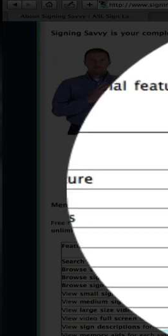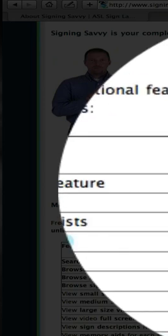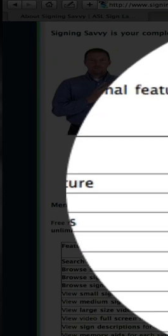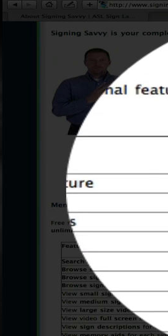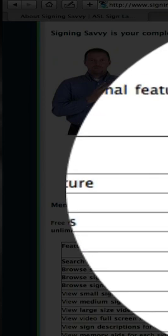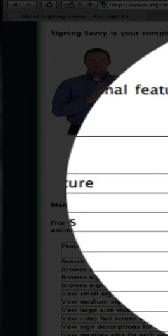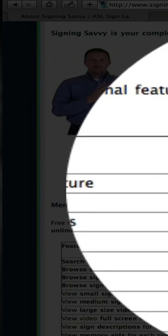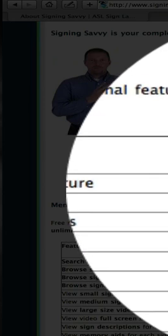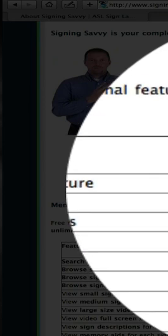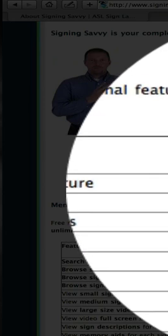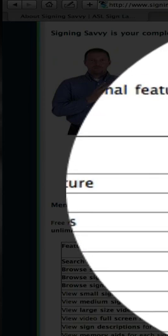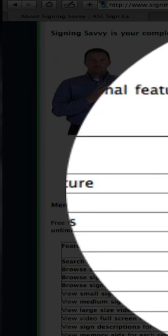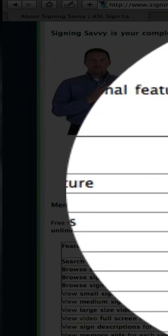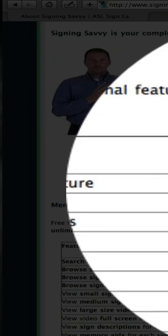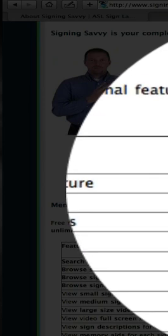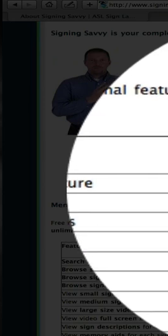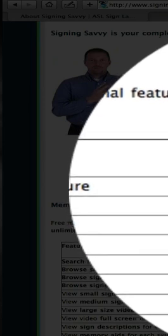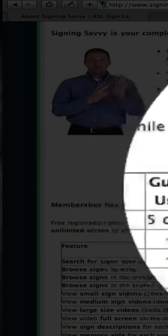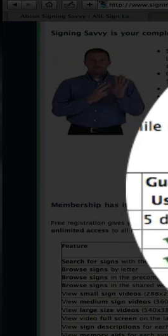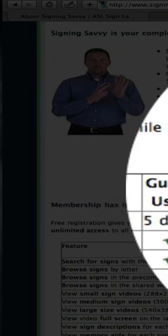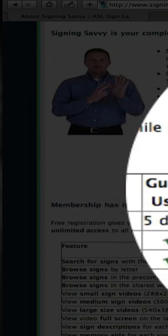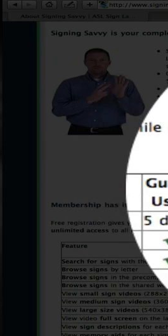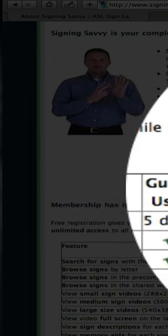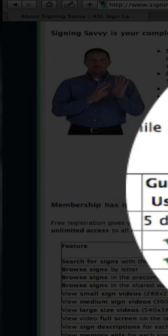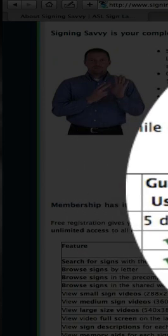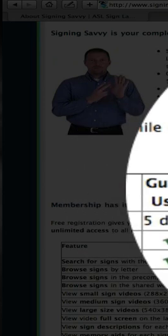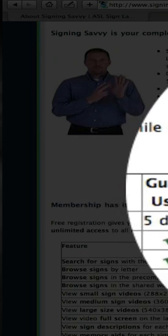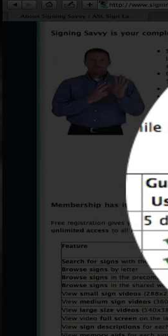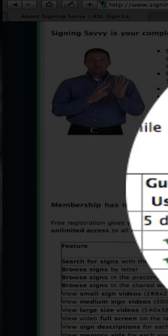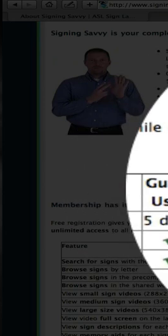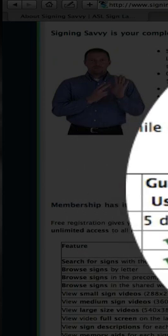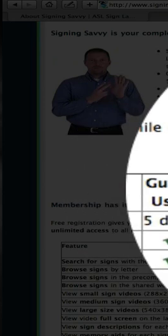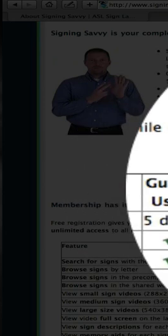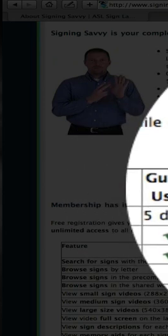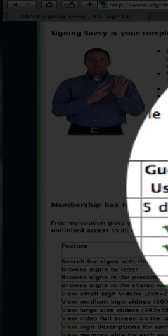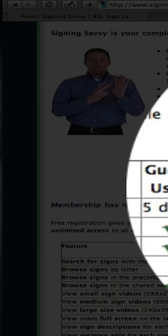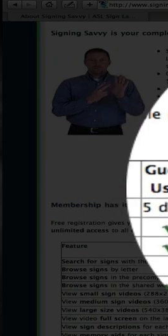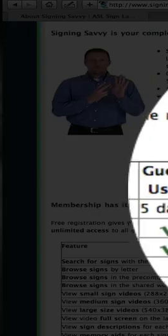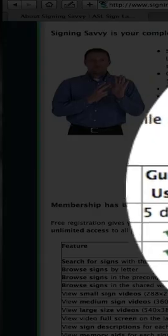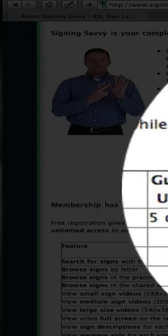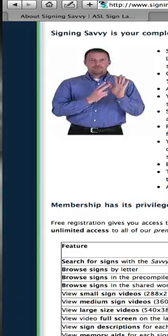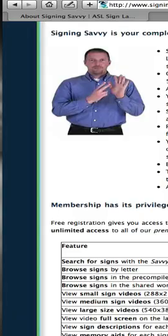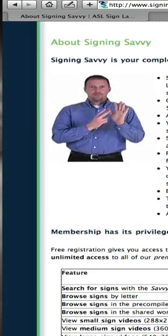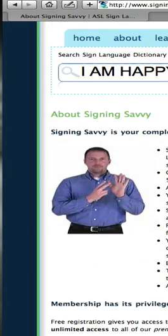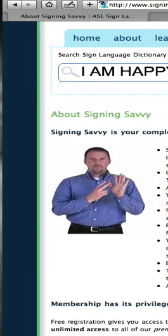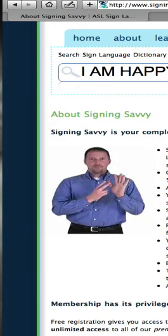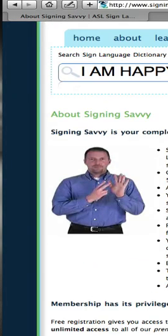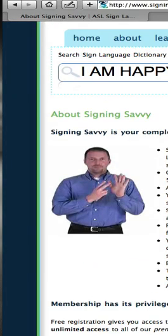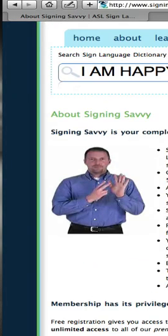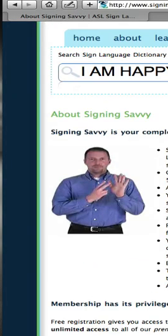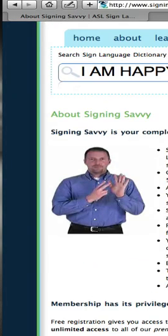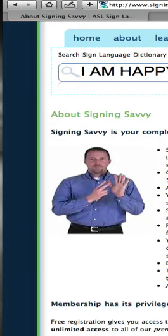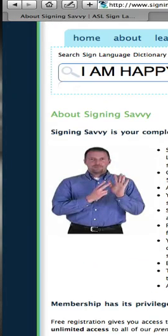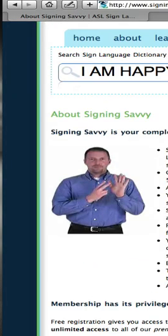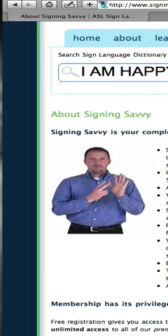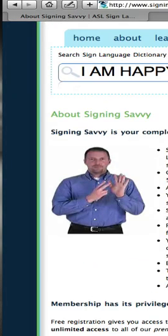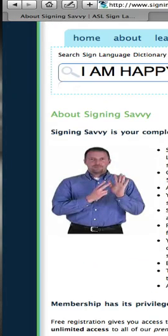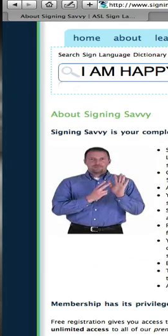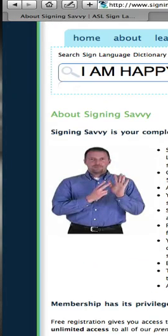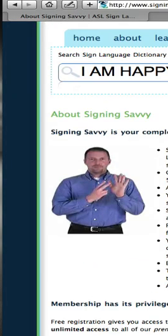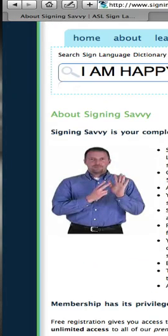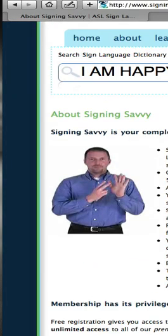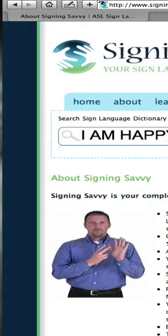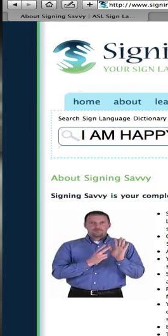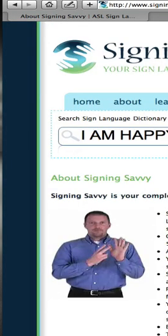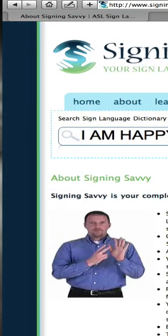which is free, you can have 10 daily searches. And as I said, as a full member, you get unlimited searches. Now if you're not a full member